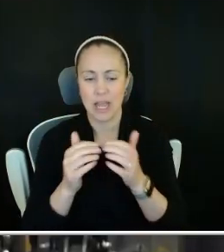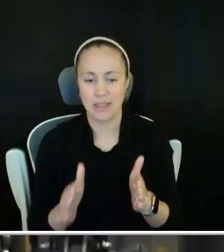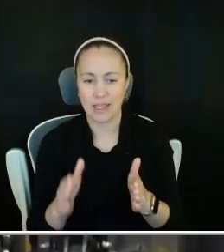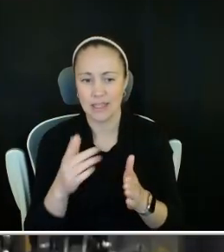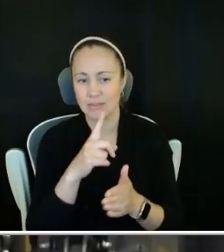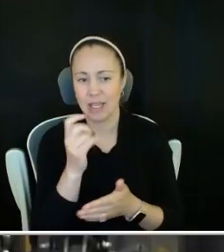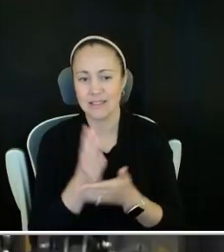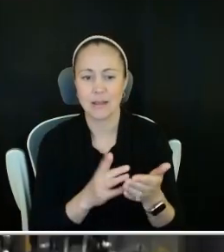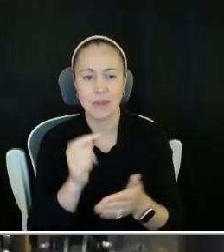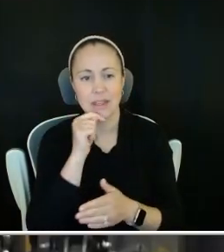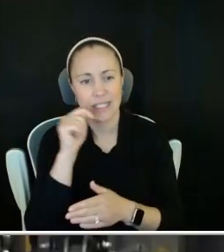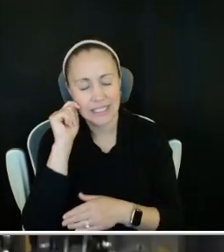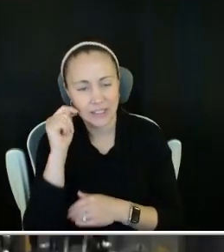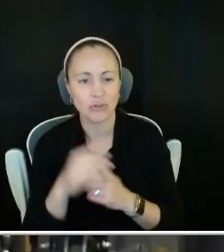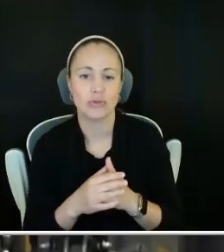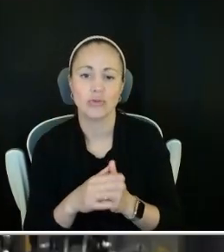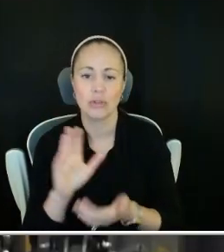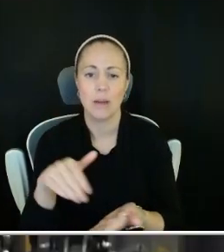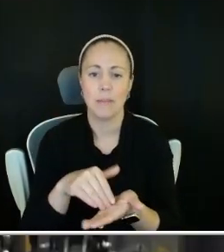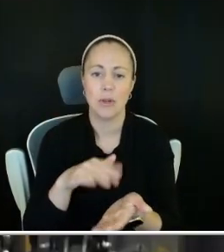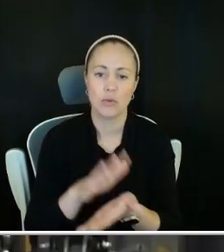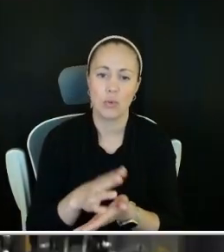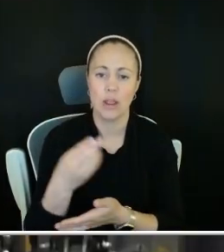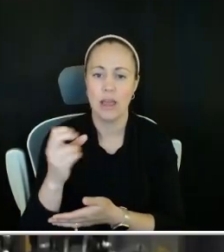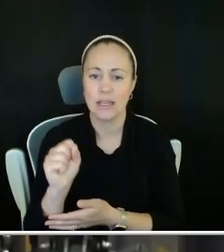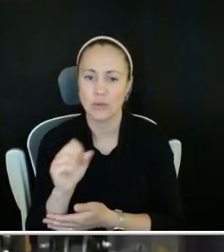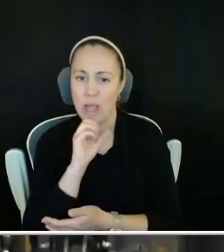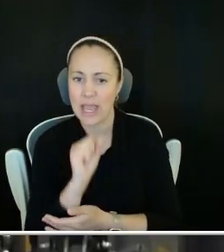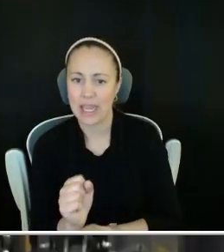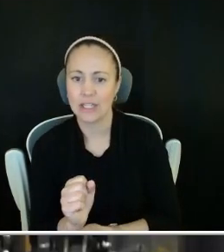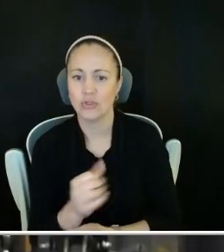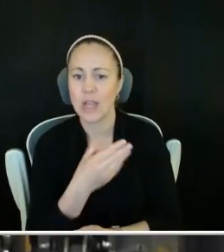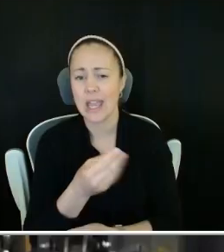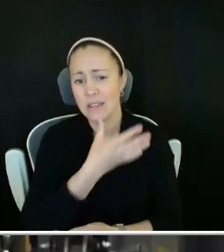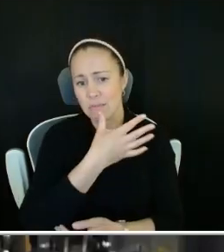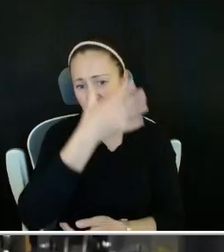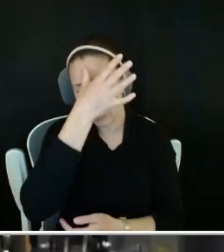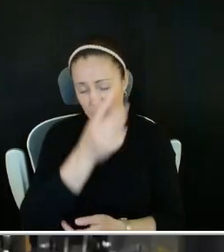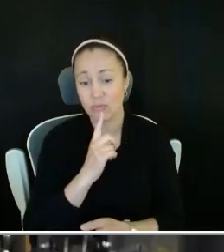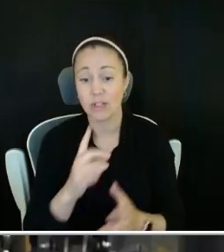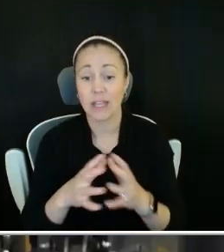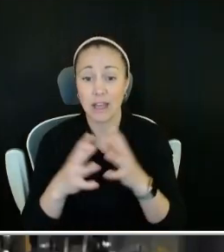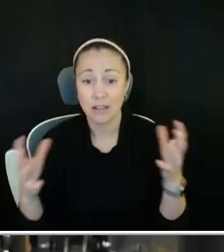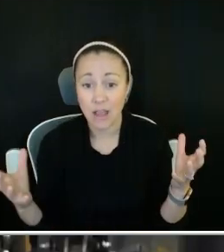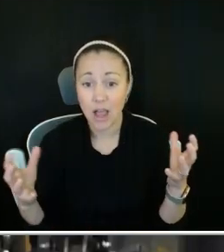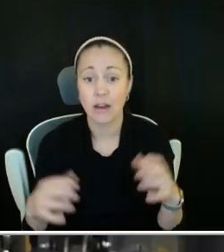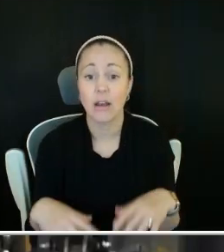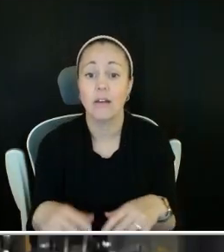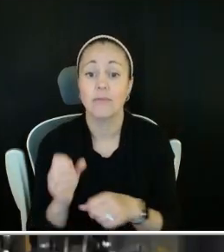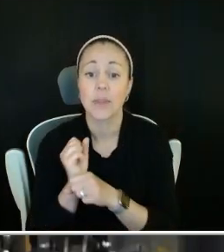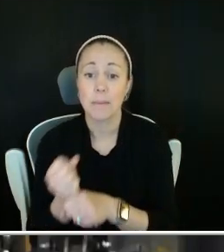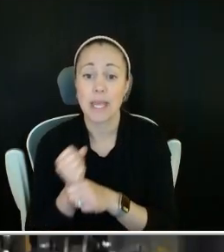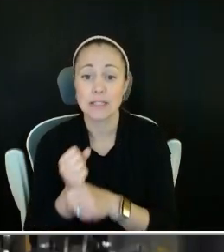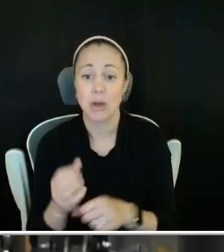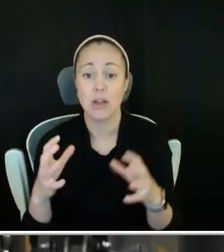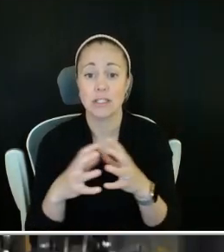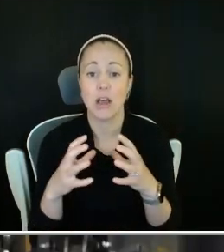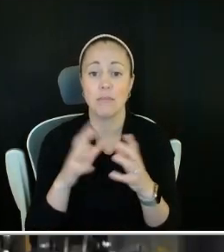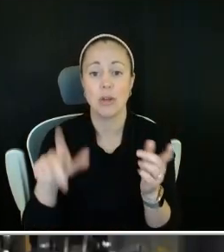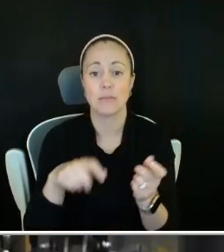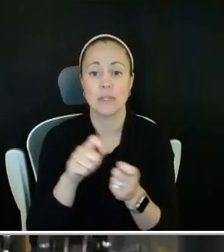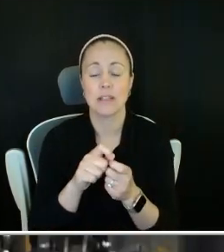athletes and the parents is they're doing a lot of baseball specific or softball specific training and